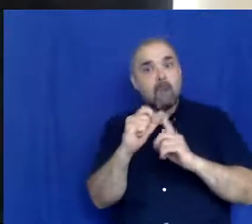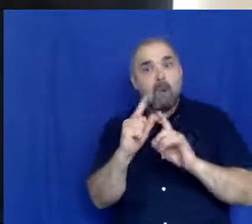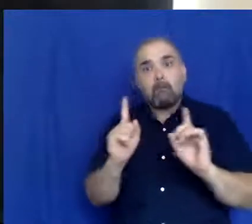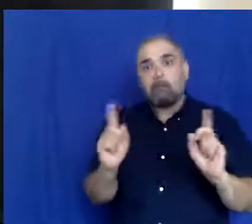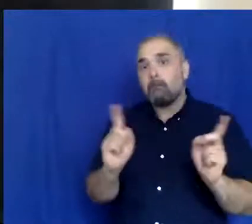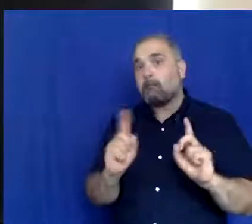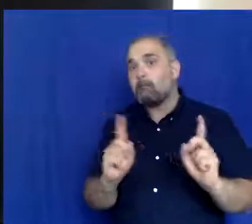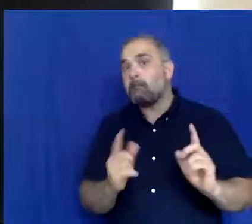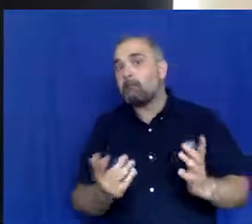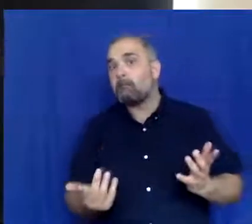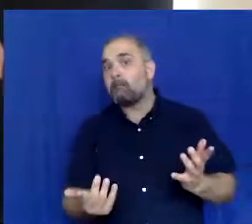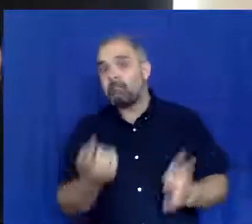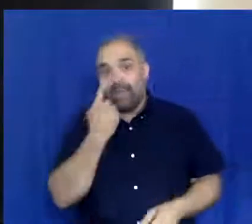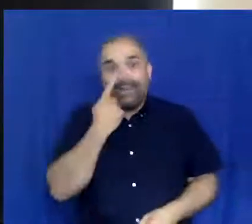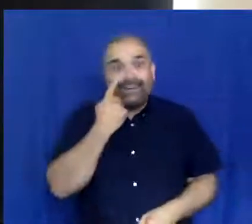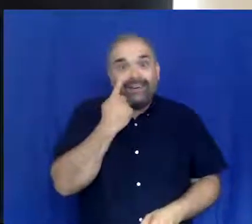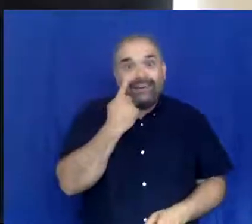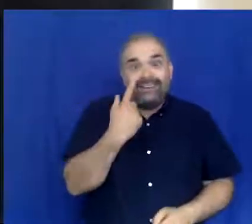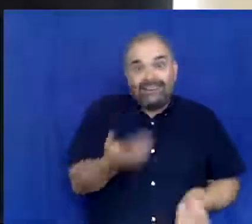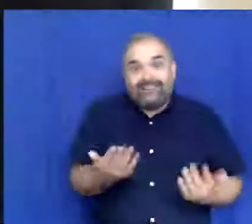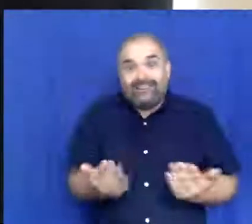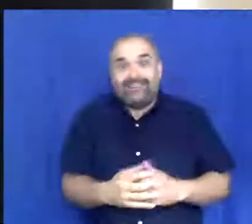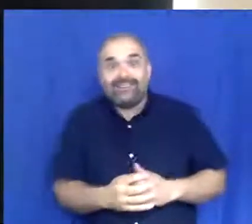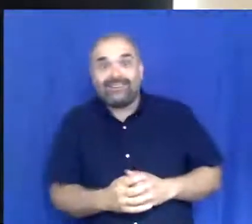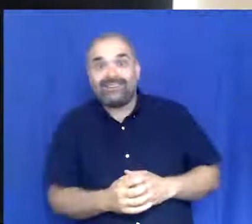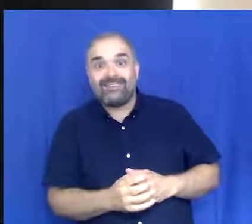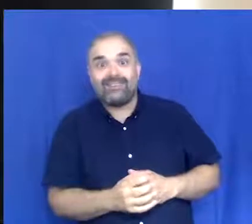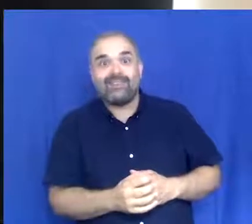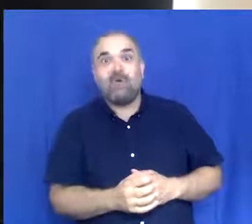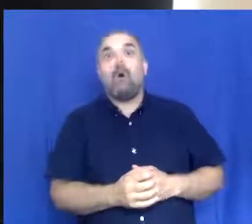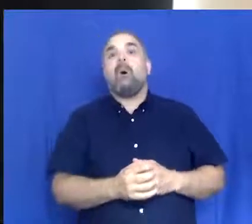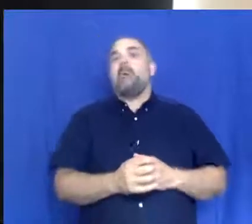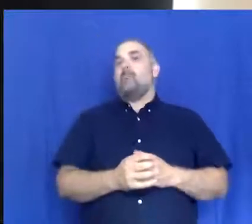purple? Ooh, have a look, have a look, have a look.